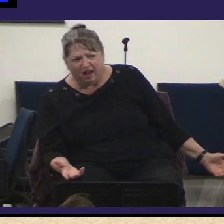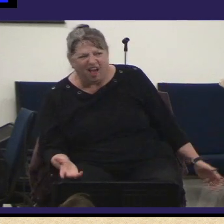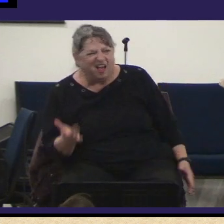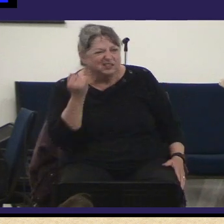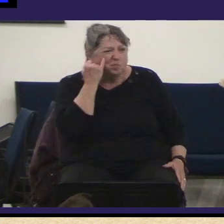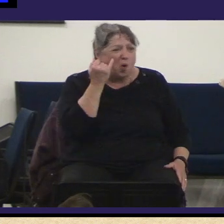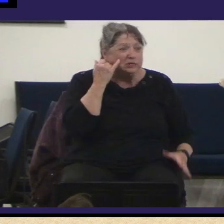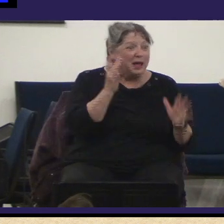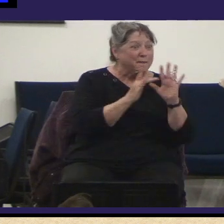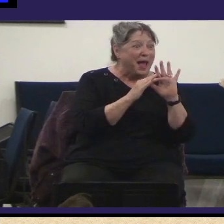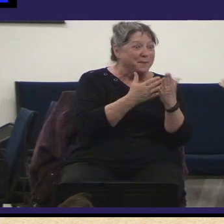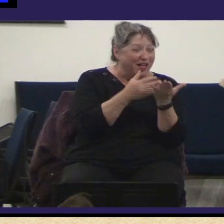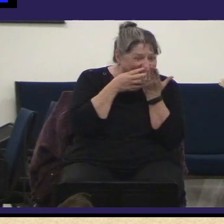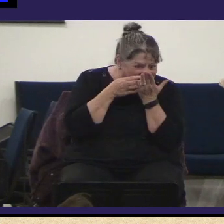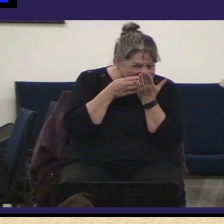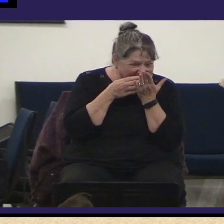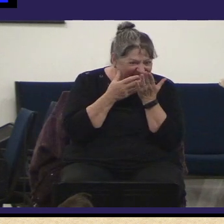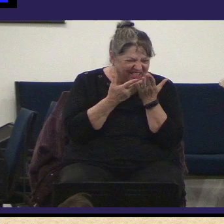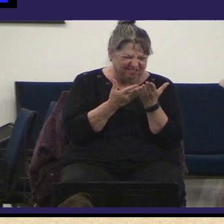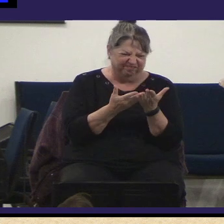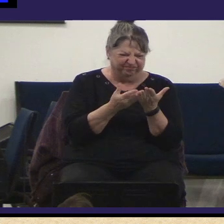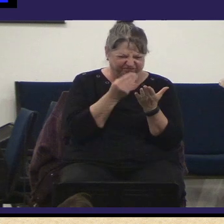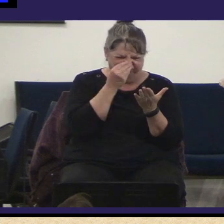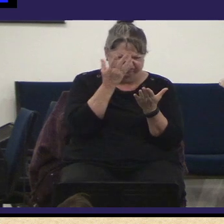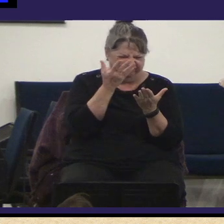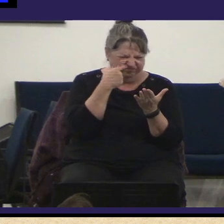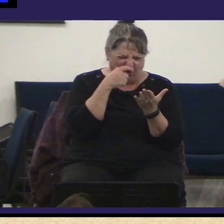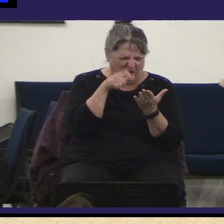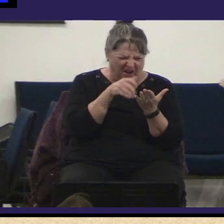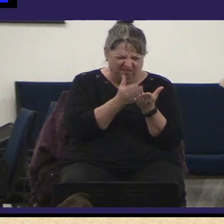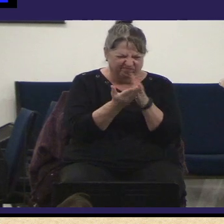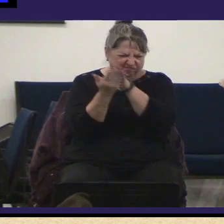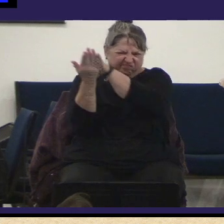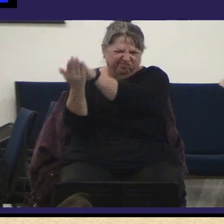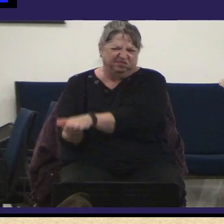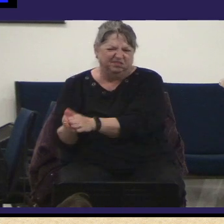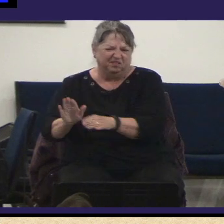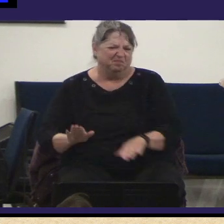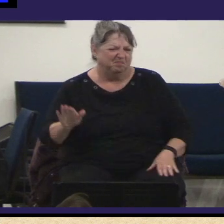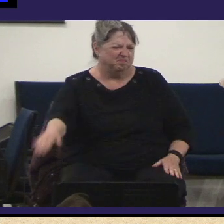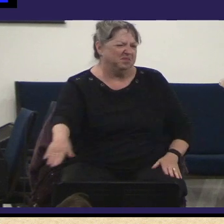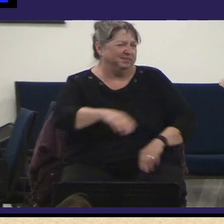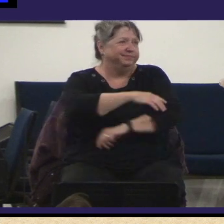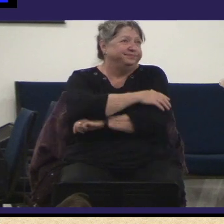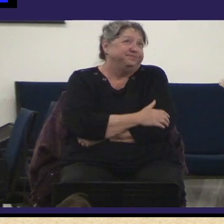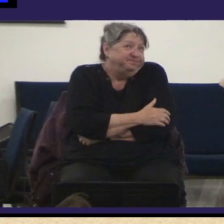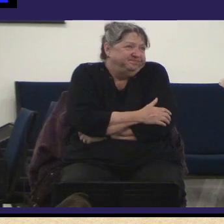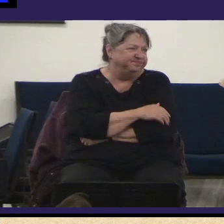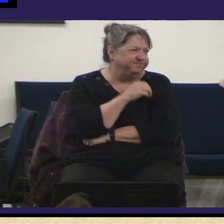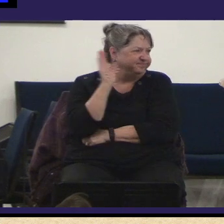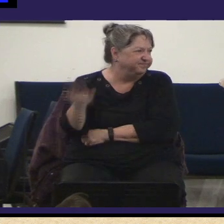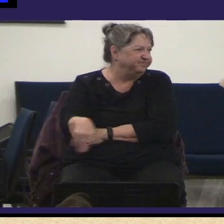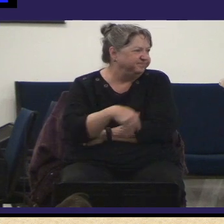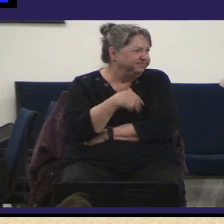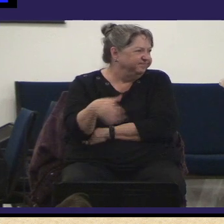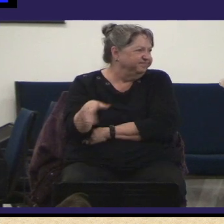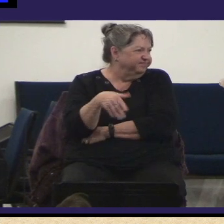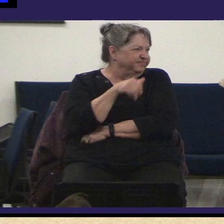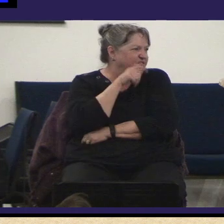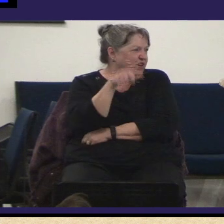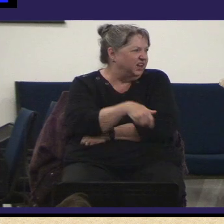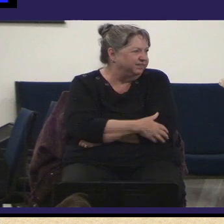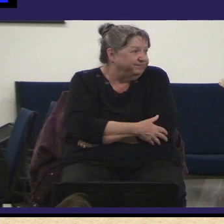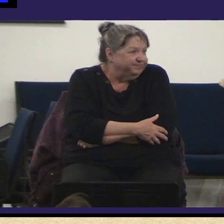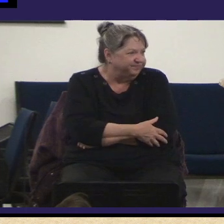The belt of truth must be buckled around our waist, and we need to know that we can't exercise truth unless we have